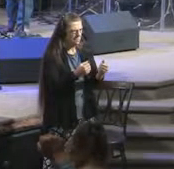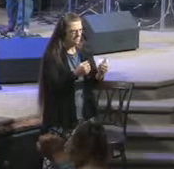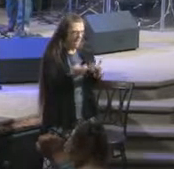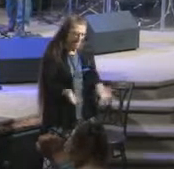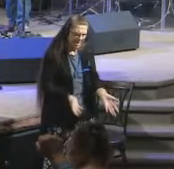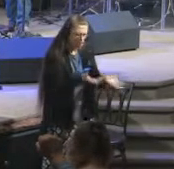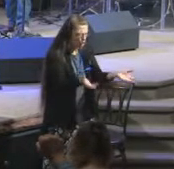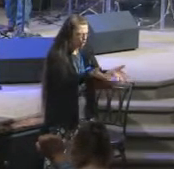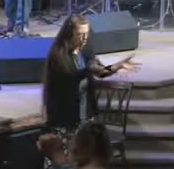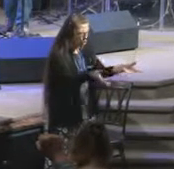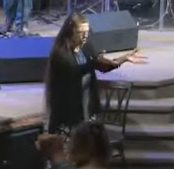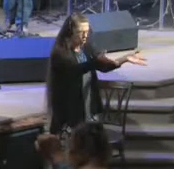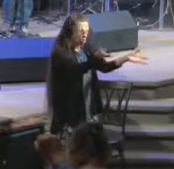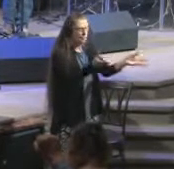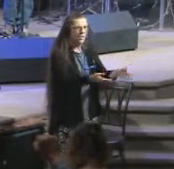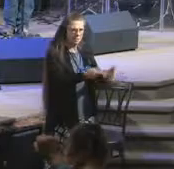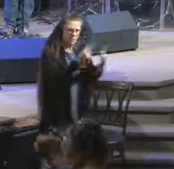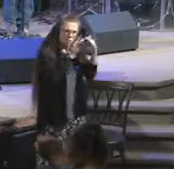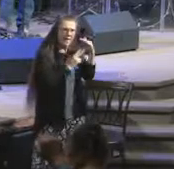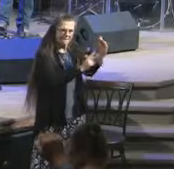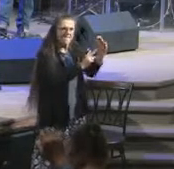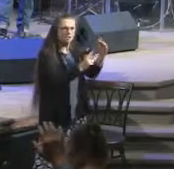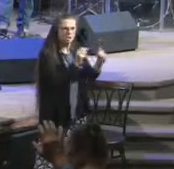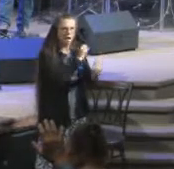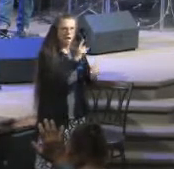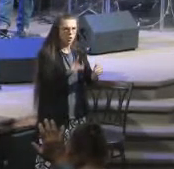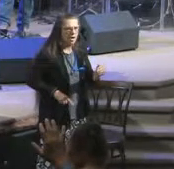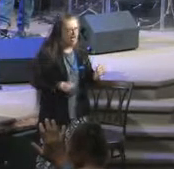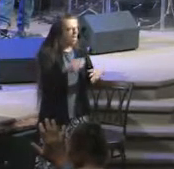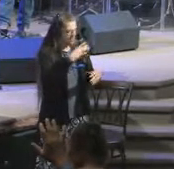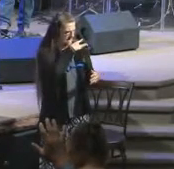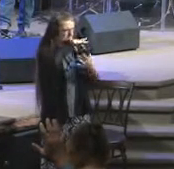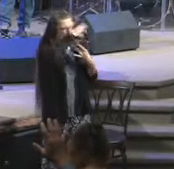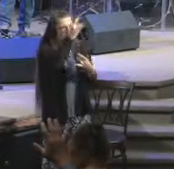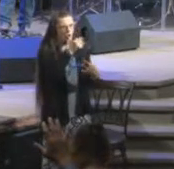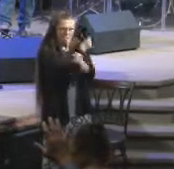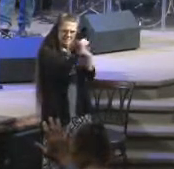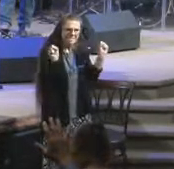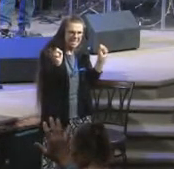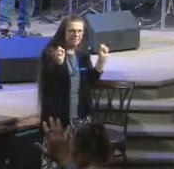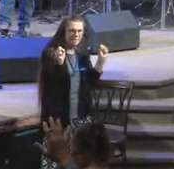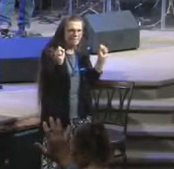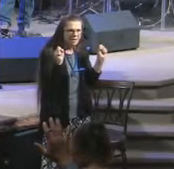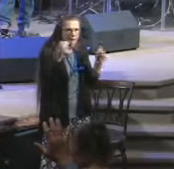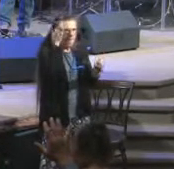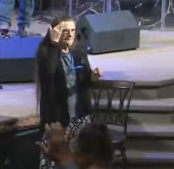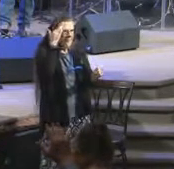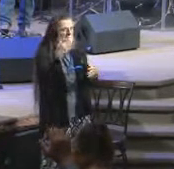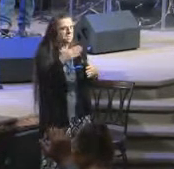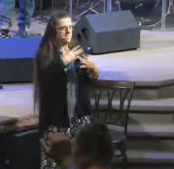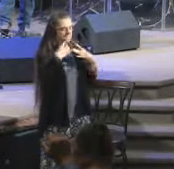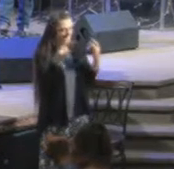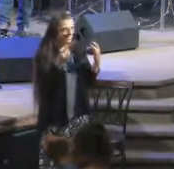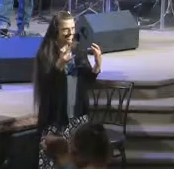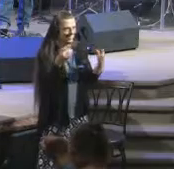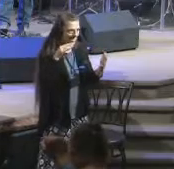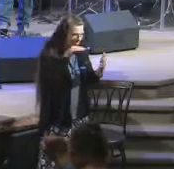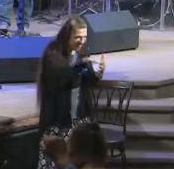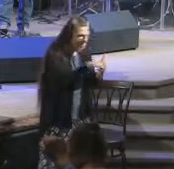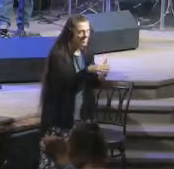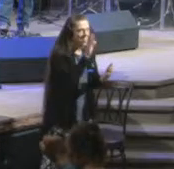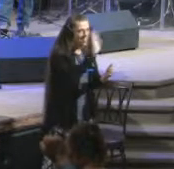encourage them, Lord, to carry out that vision, Lord. God, that souls would be saved, Lord, that bodies would be healed in their midst, God. We know this is